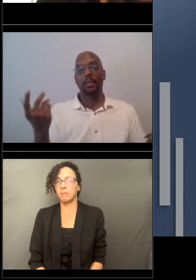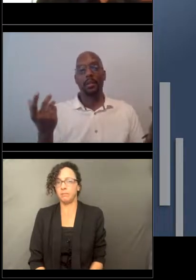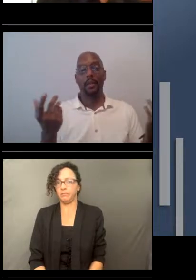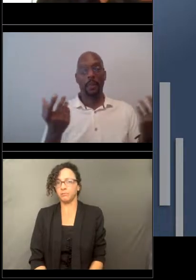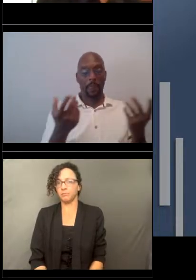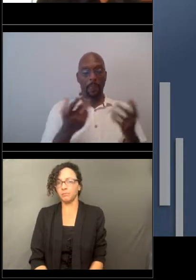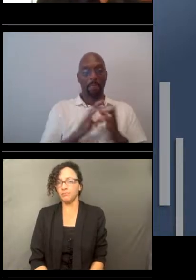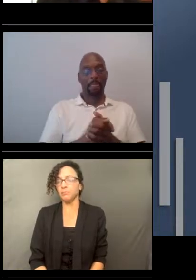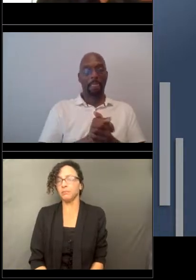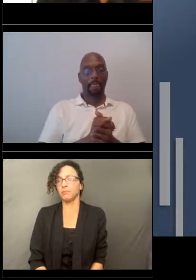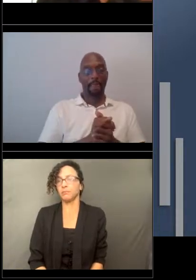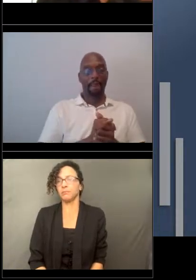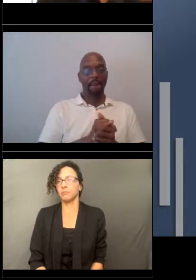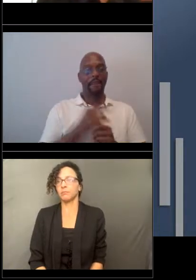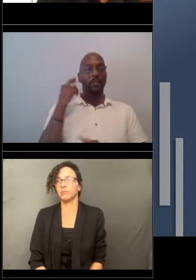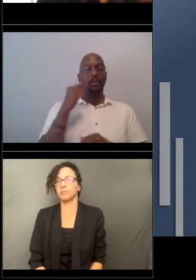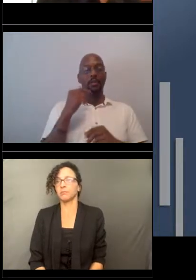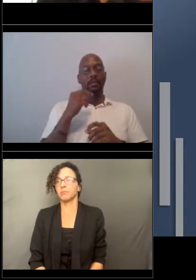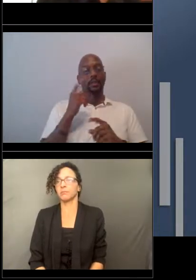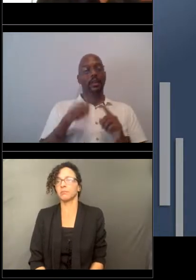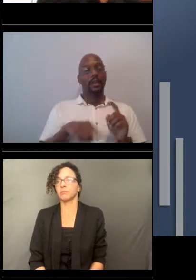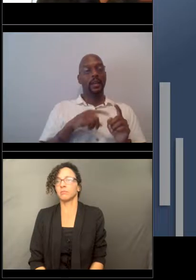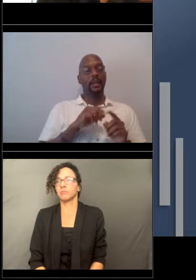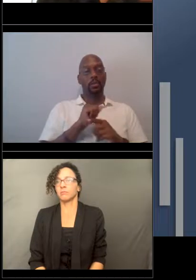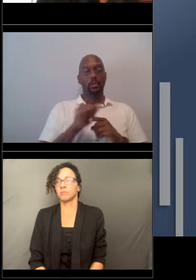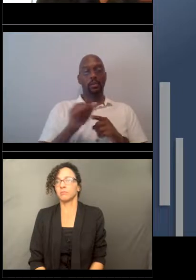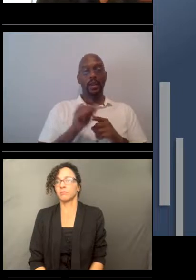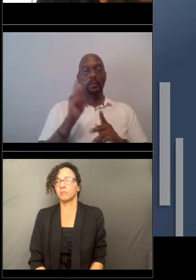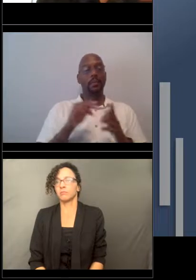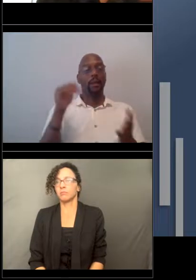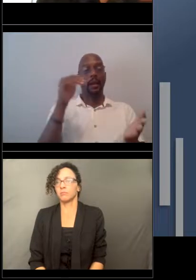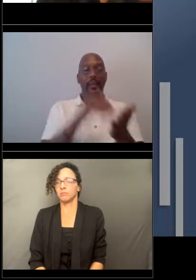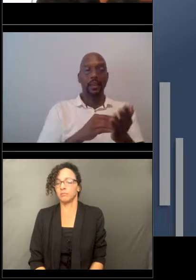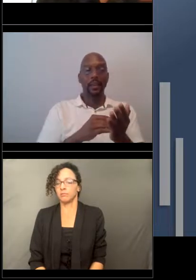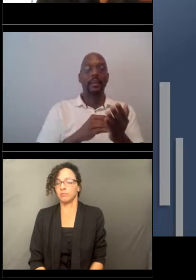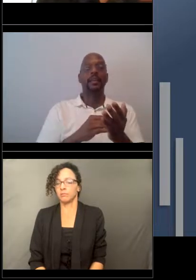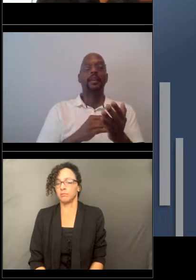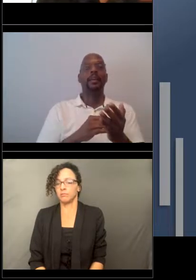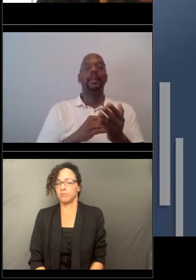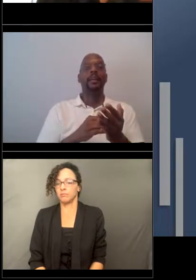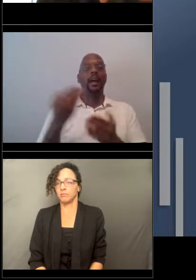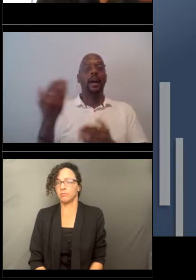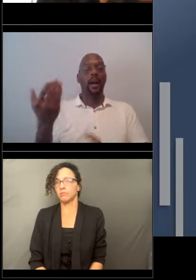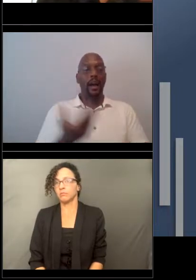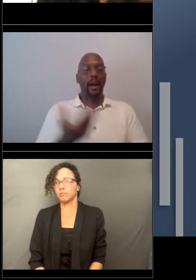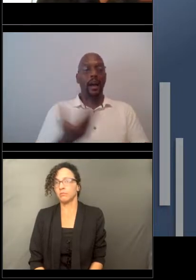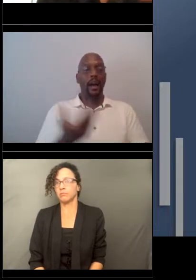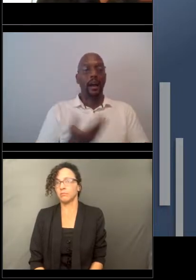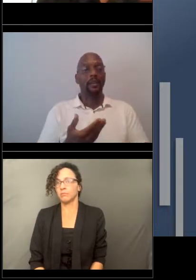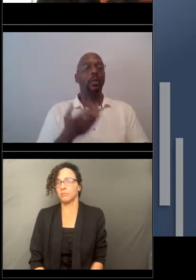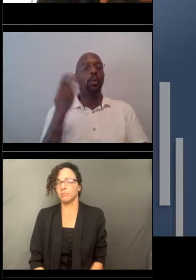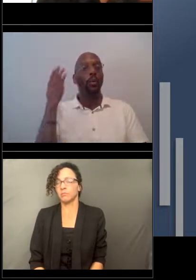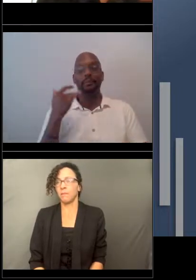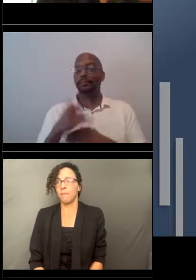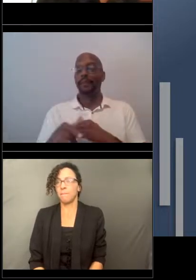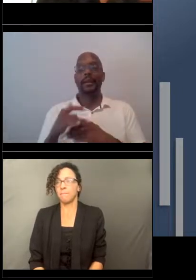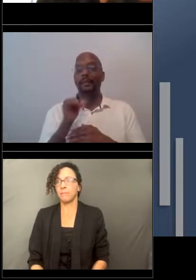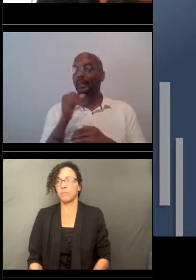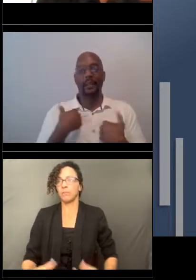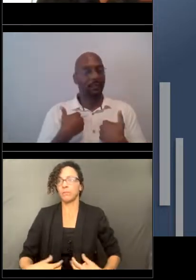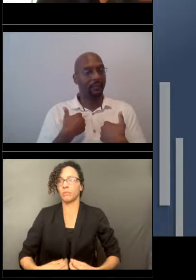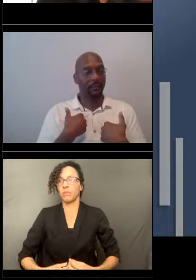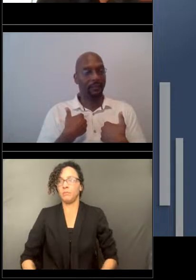all the time and say the reason we cannot retrain people and have them get jobs is that there's no access to the jobs. So I think